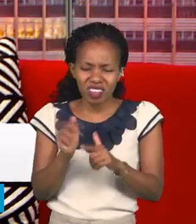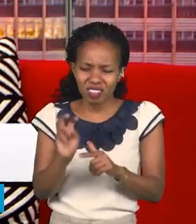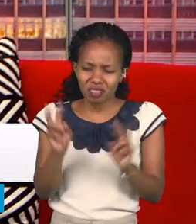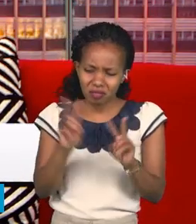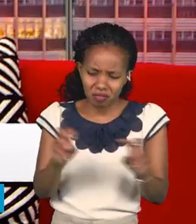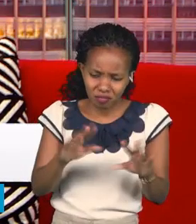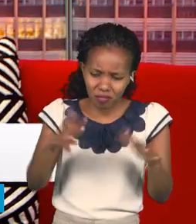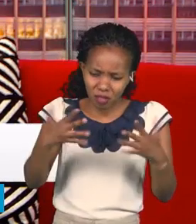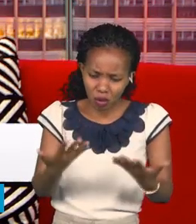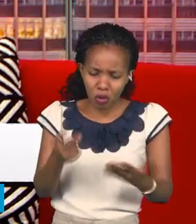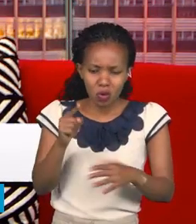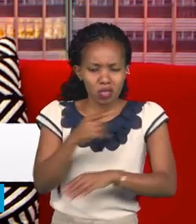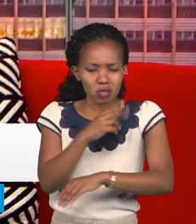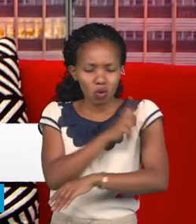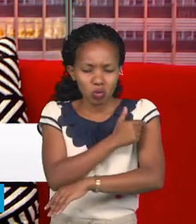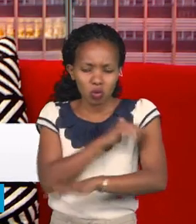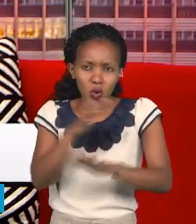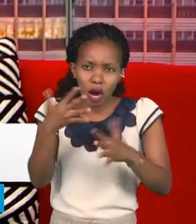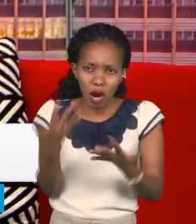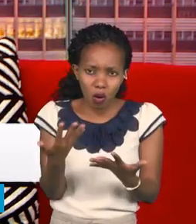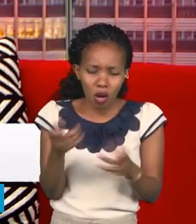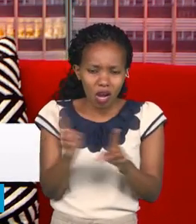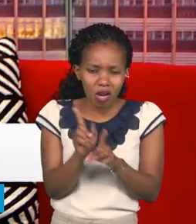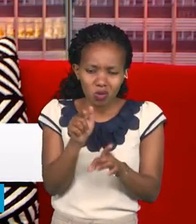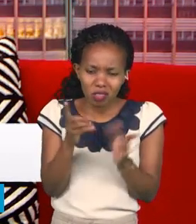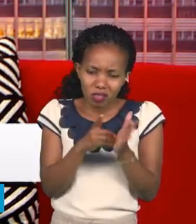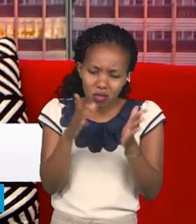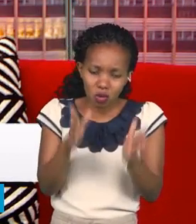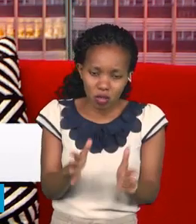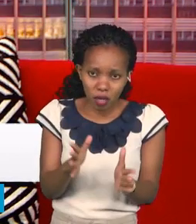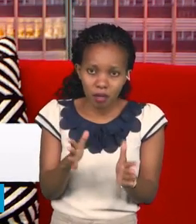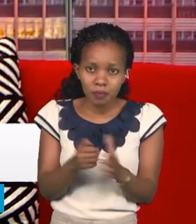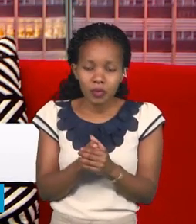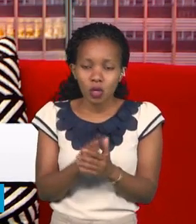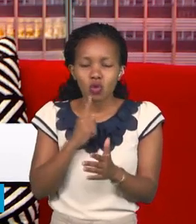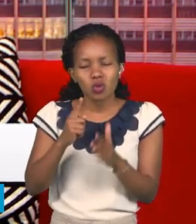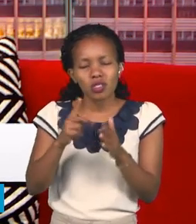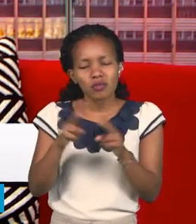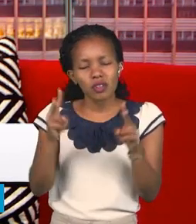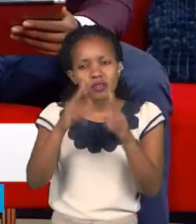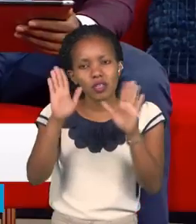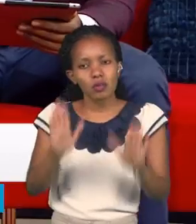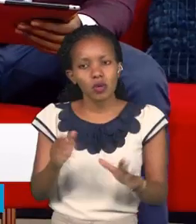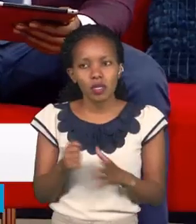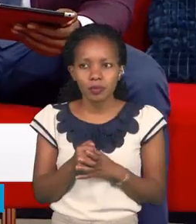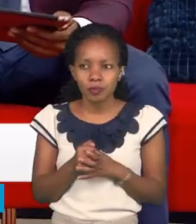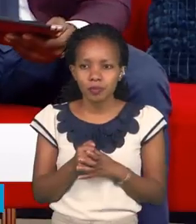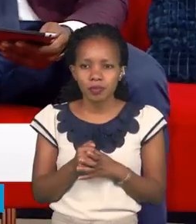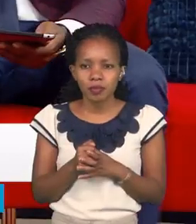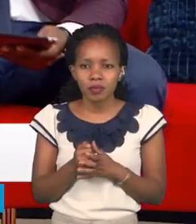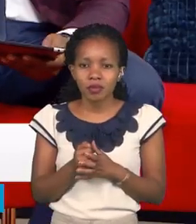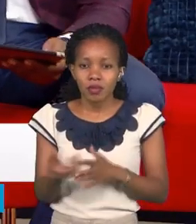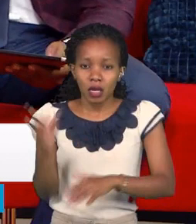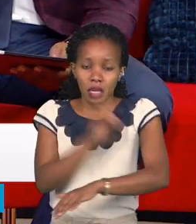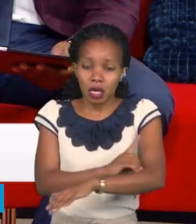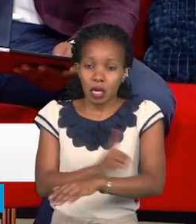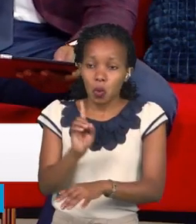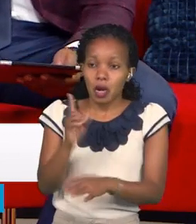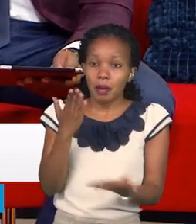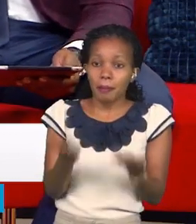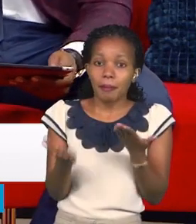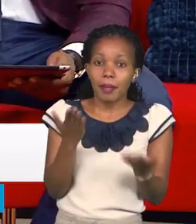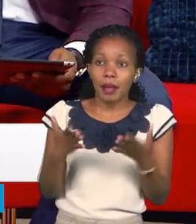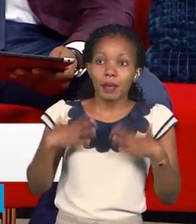you know, of that particular institute and also of that particular doctor. You know, so it's very important. Will you see maybe one day, maybe